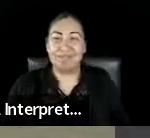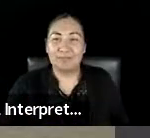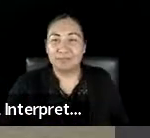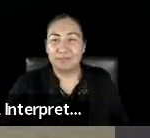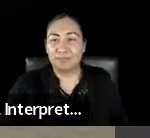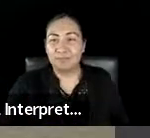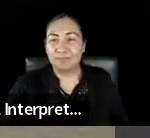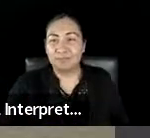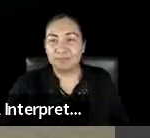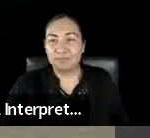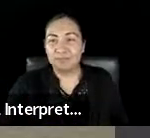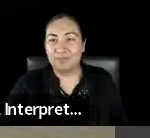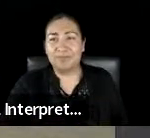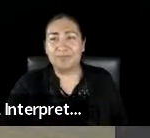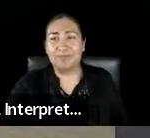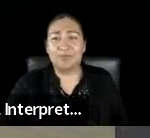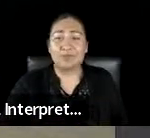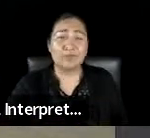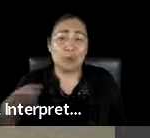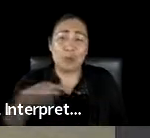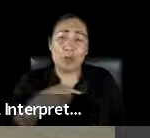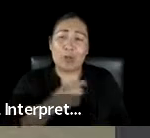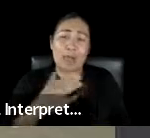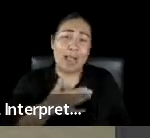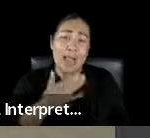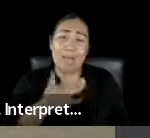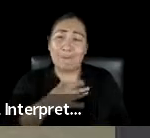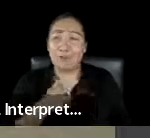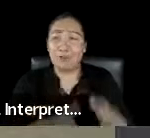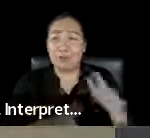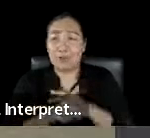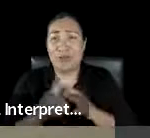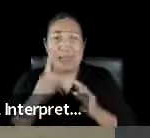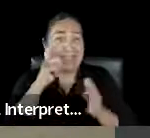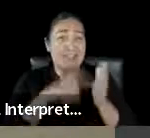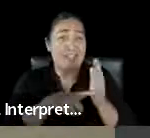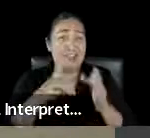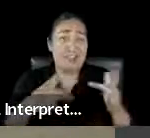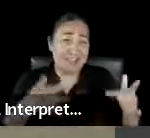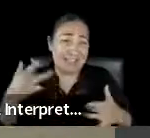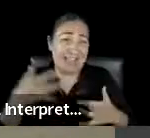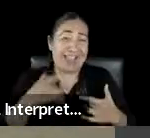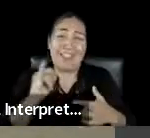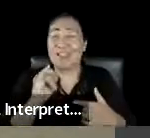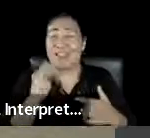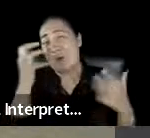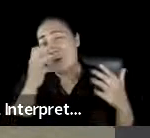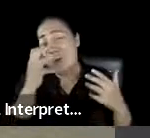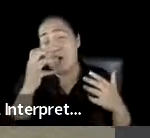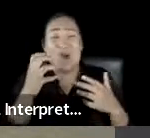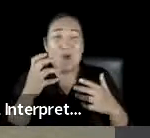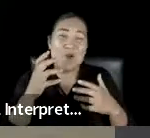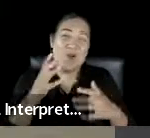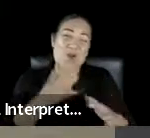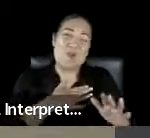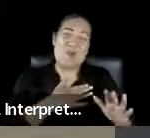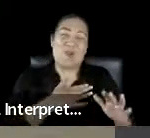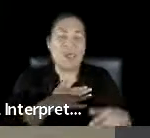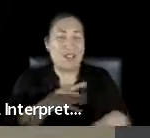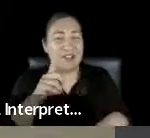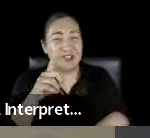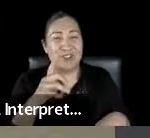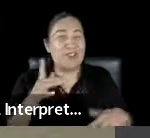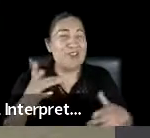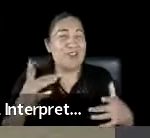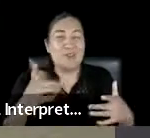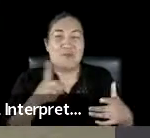like I said to the last group, we're just glad you showed up. I can tell you're excited. That's awesome. That means the world to us. And yeah, you've just been a delight